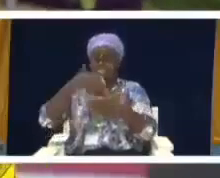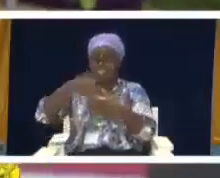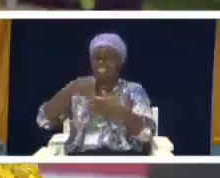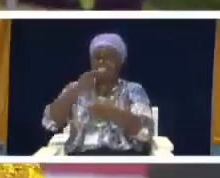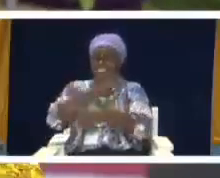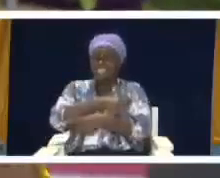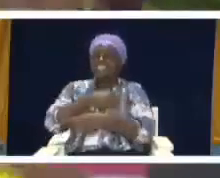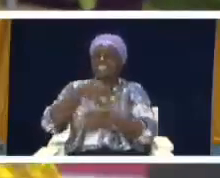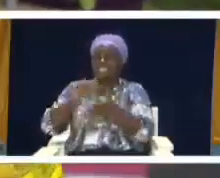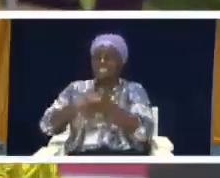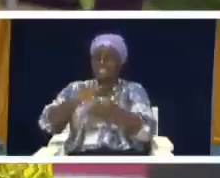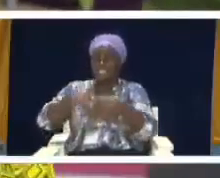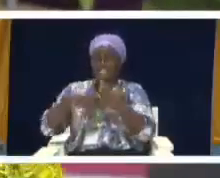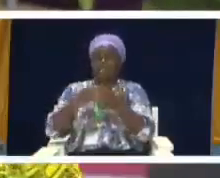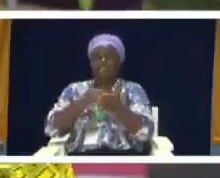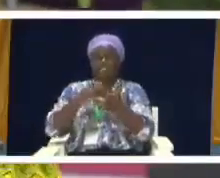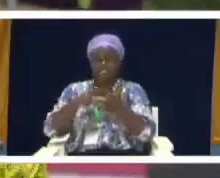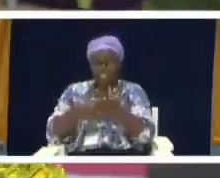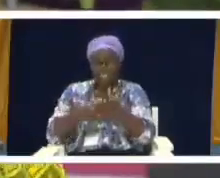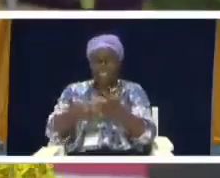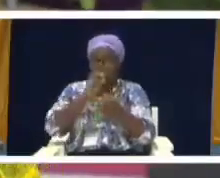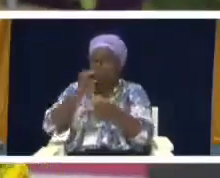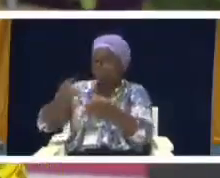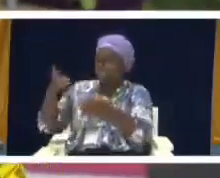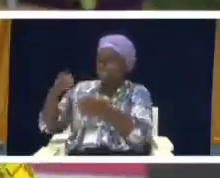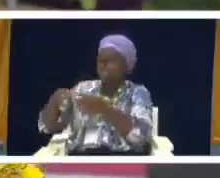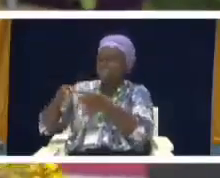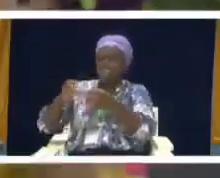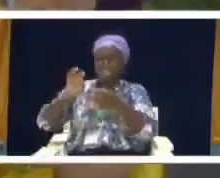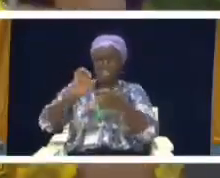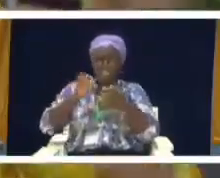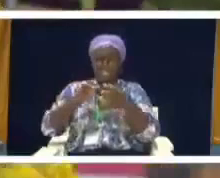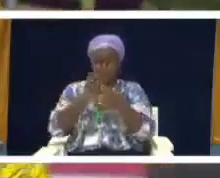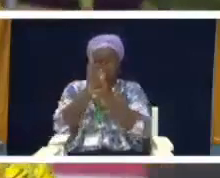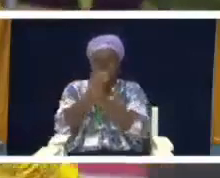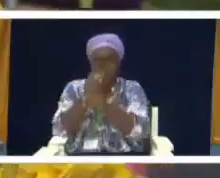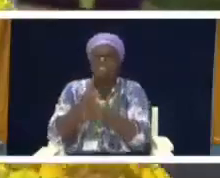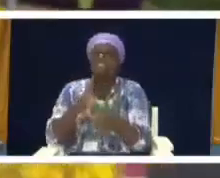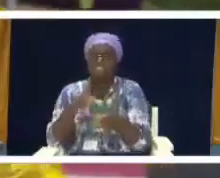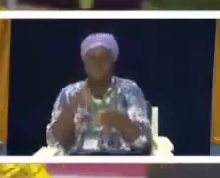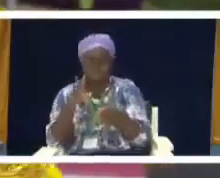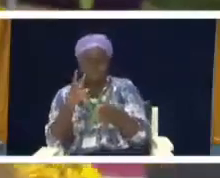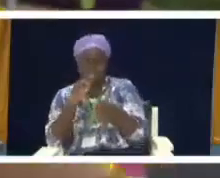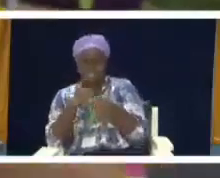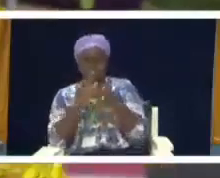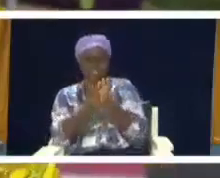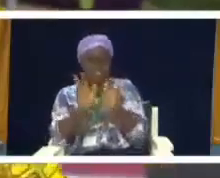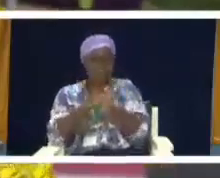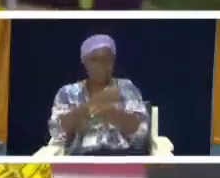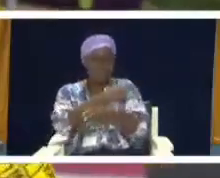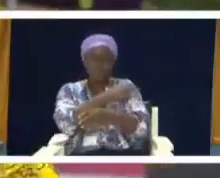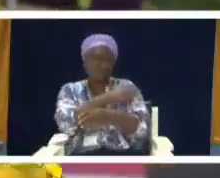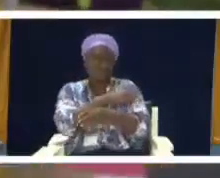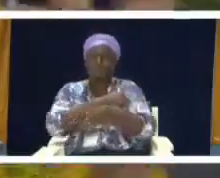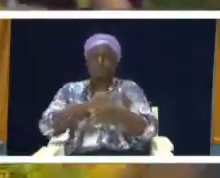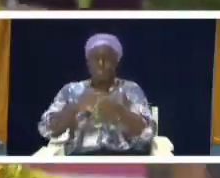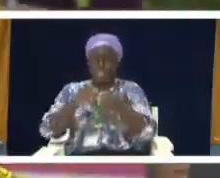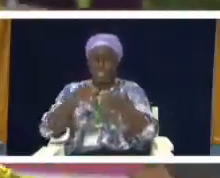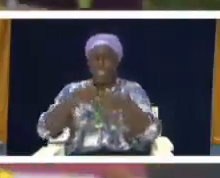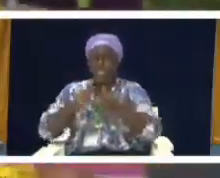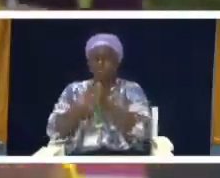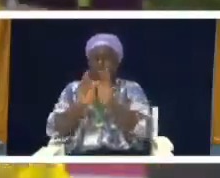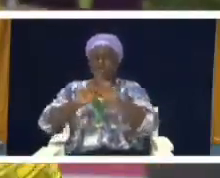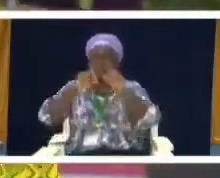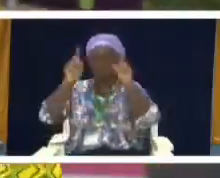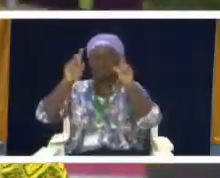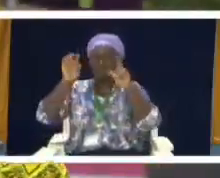Later, I was on emergency for 1 week in the general hospital. I was asked to run some ECG to check my heart. I was asked to